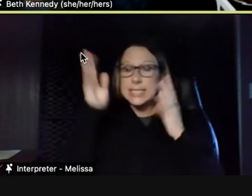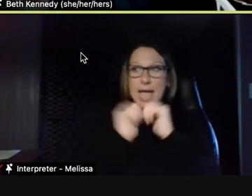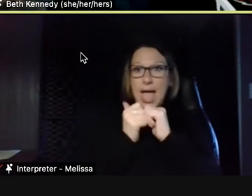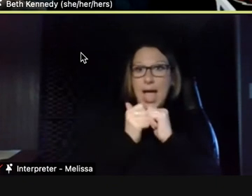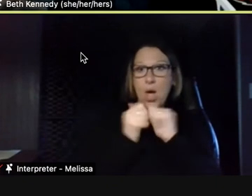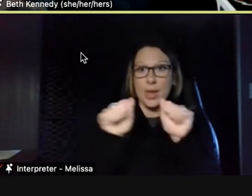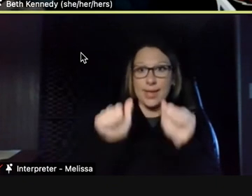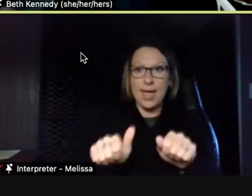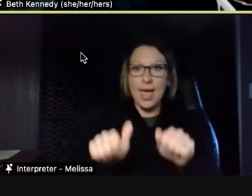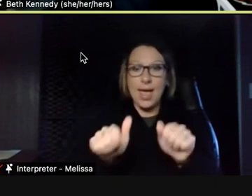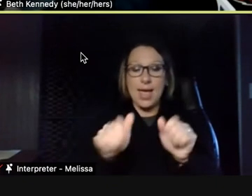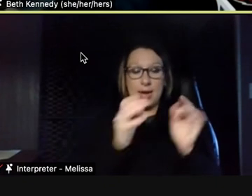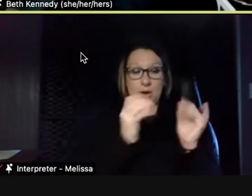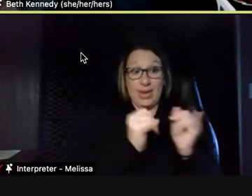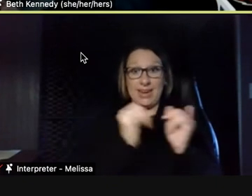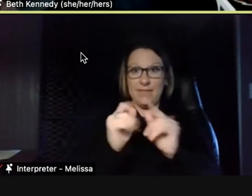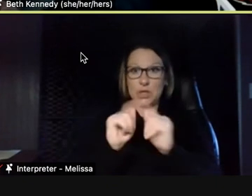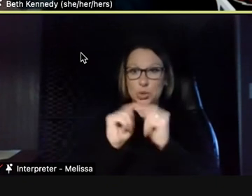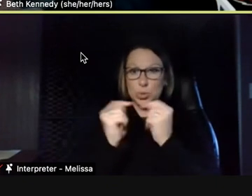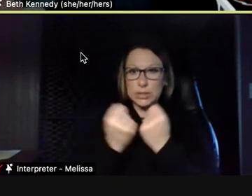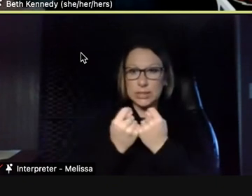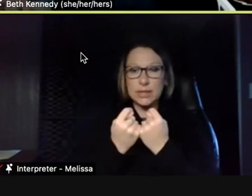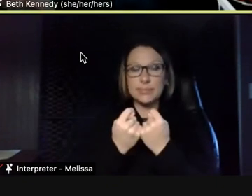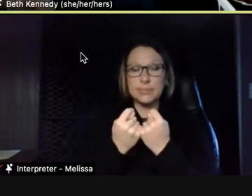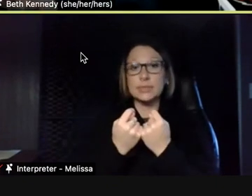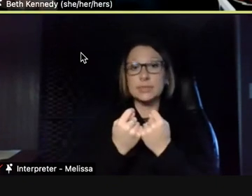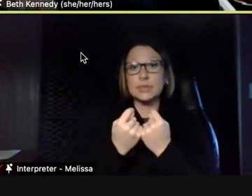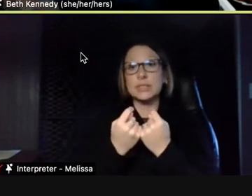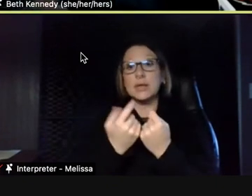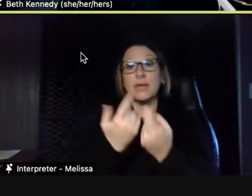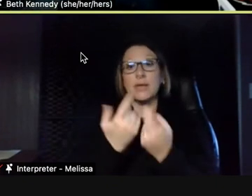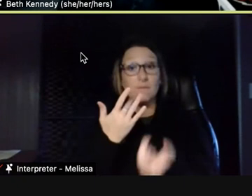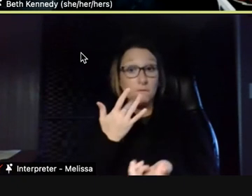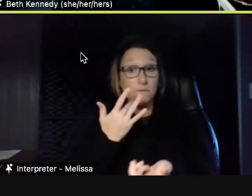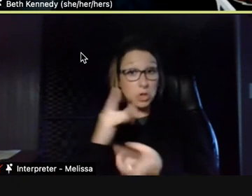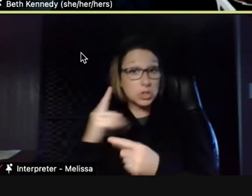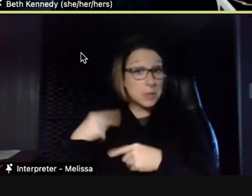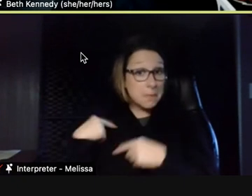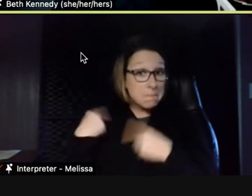individual team level. And fortunately, we've been pretty successful.